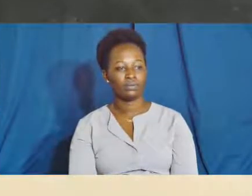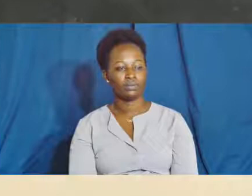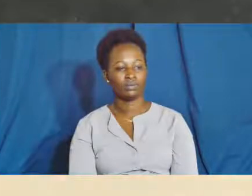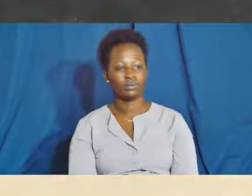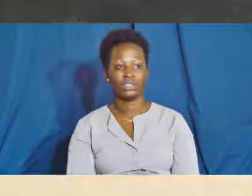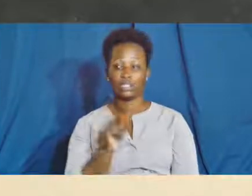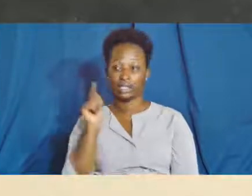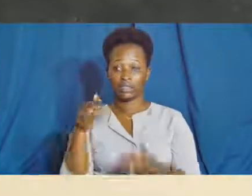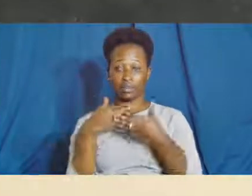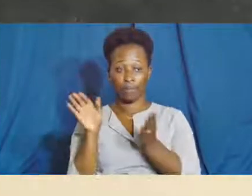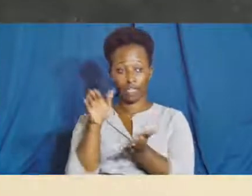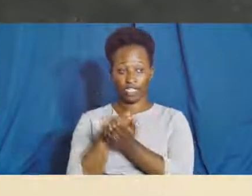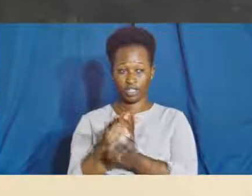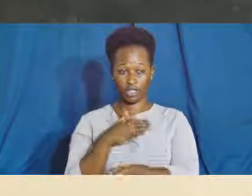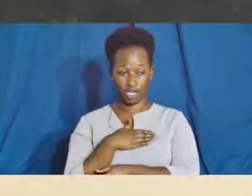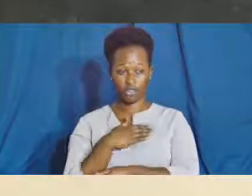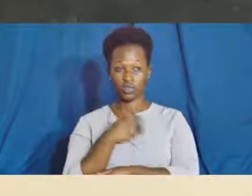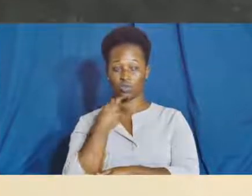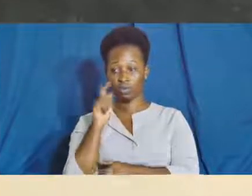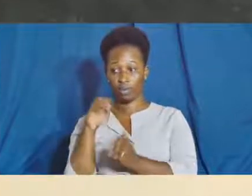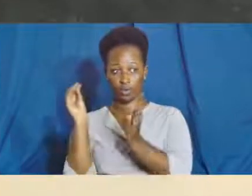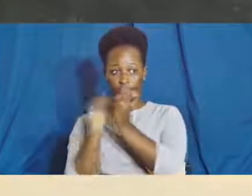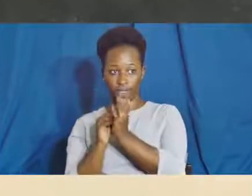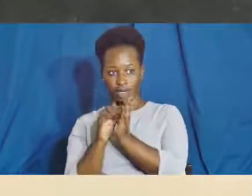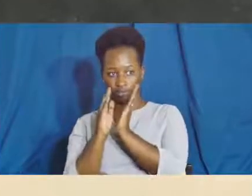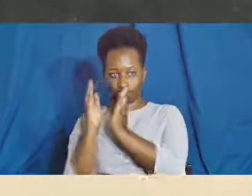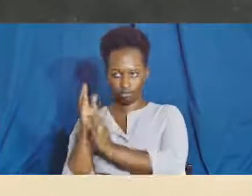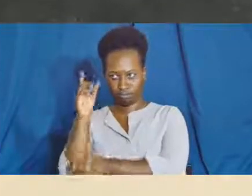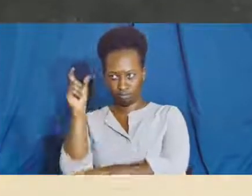So this opening stock of ours, we shall position it here.